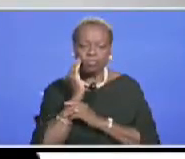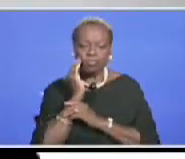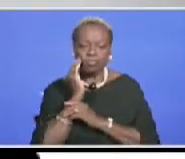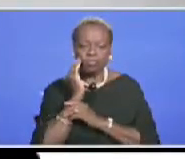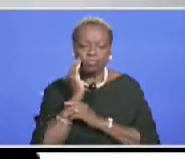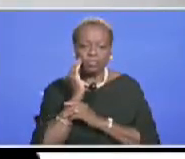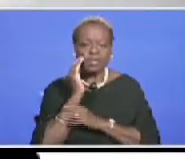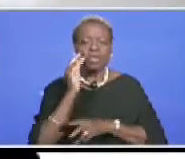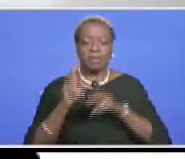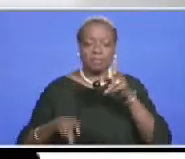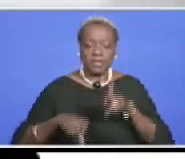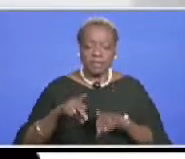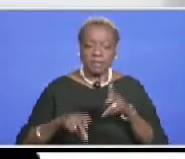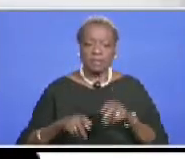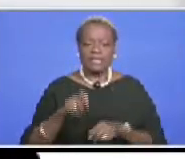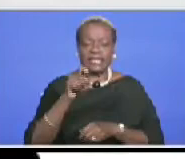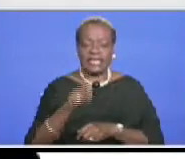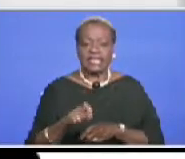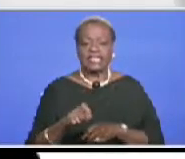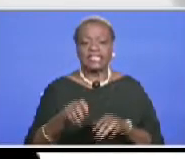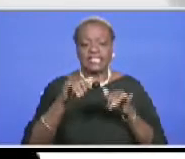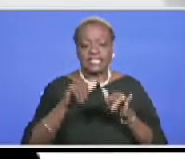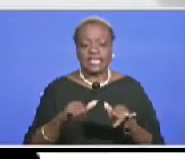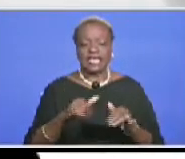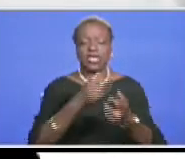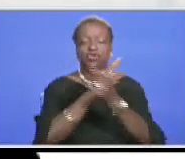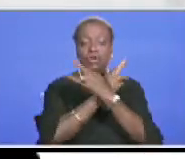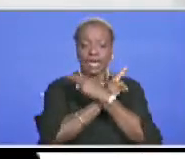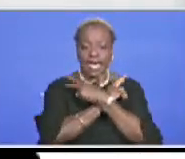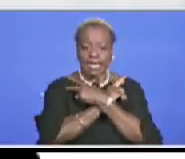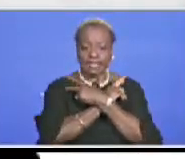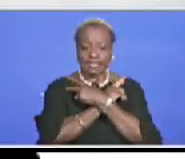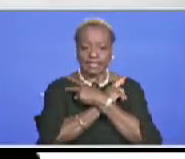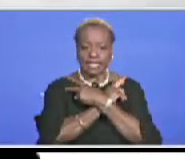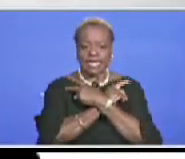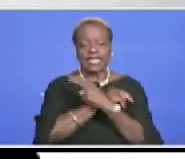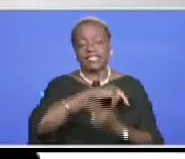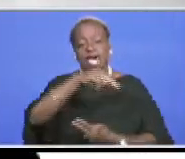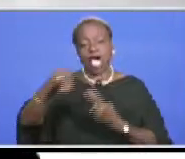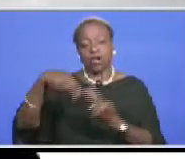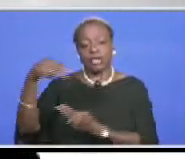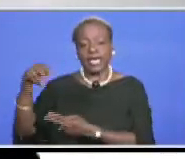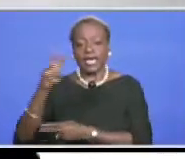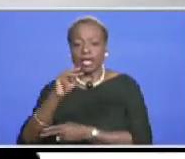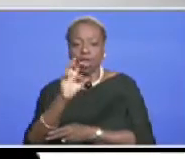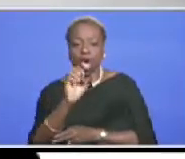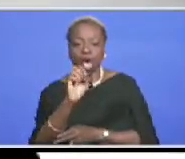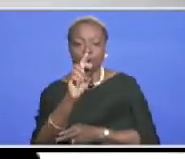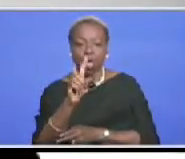panic. People just need to just be relaxed about this. It's basically hurricane mode for us. You know, after a big storm,